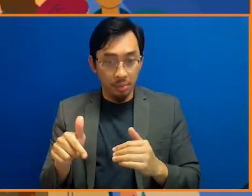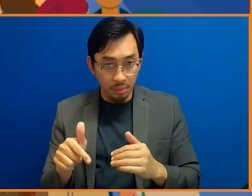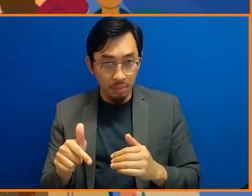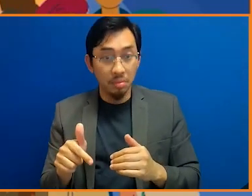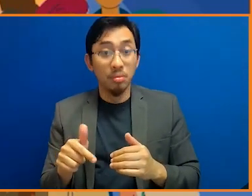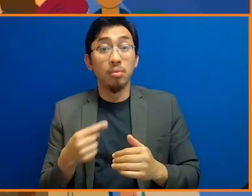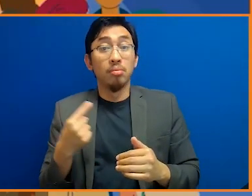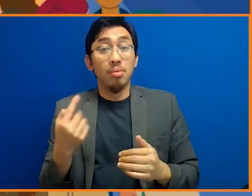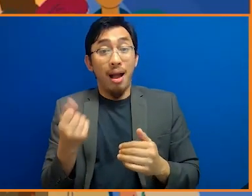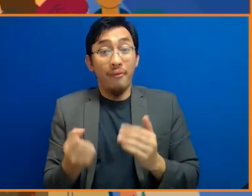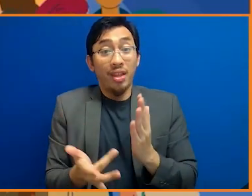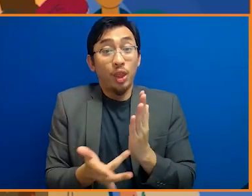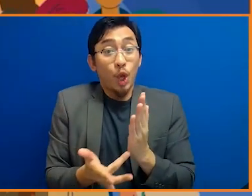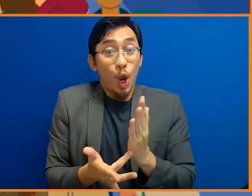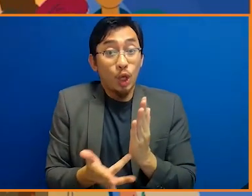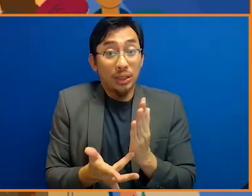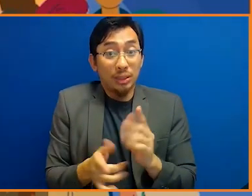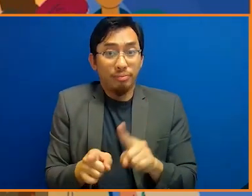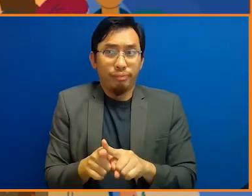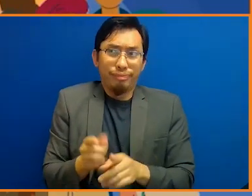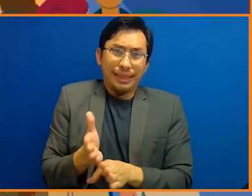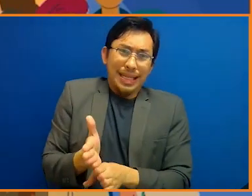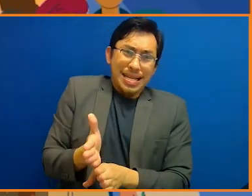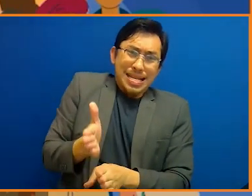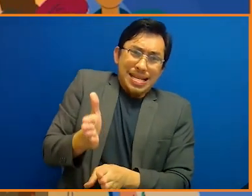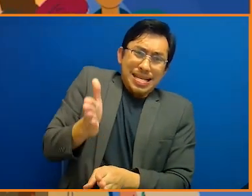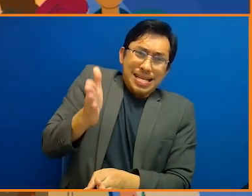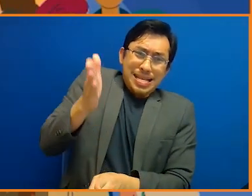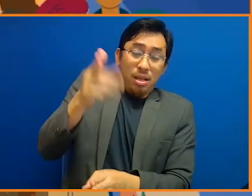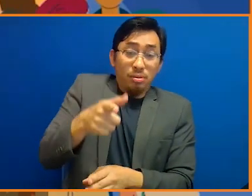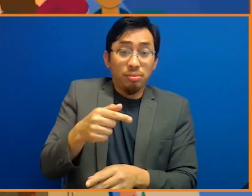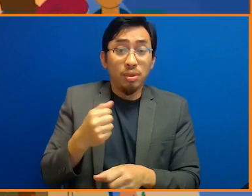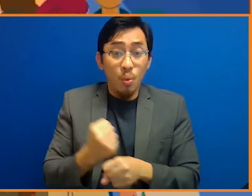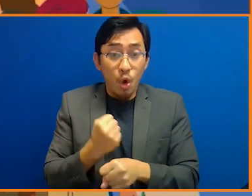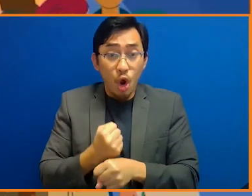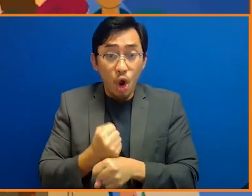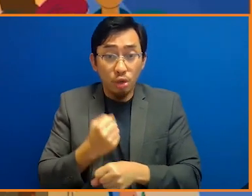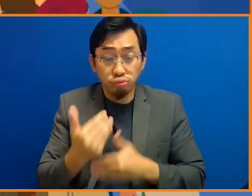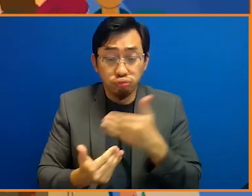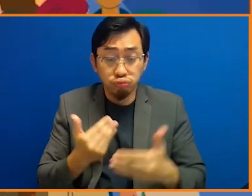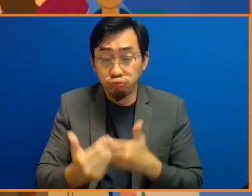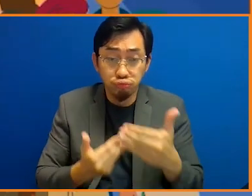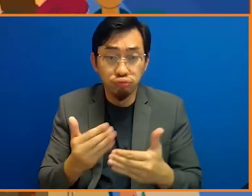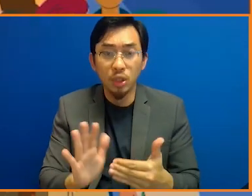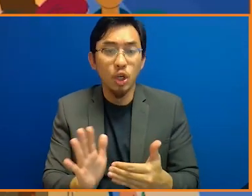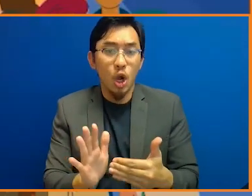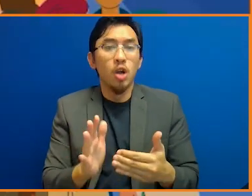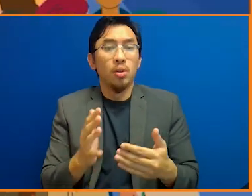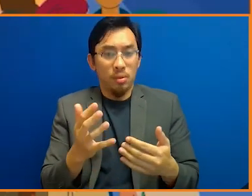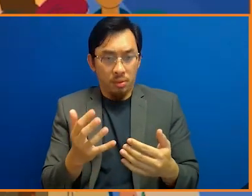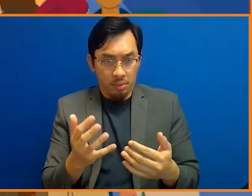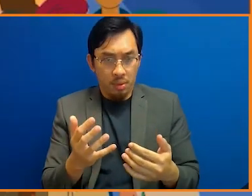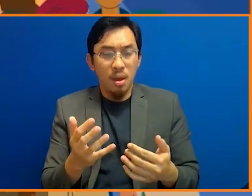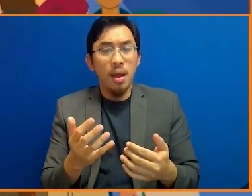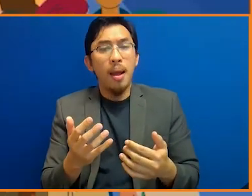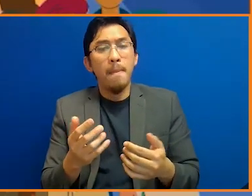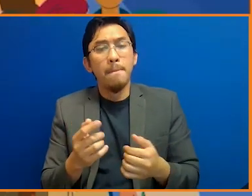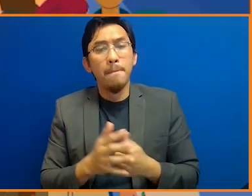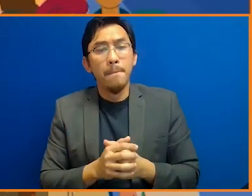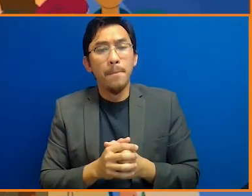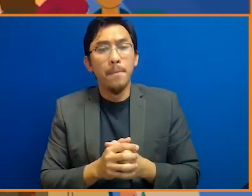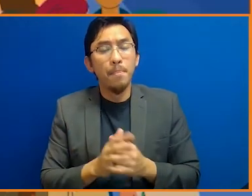we have enough technology to build very high seawall, but it's not work in practical. So